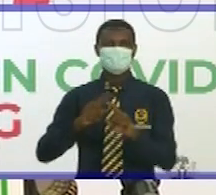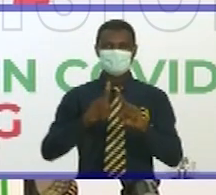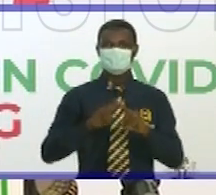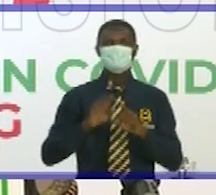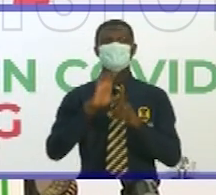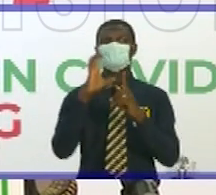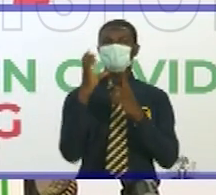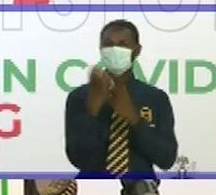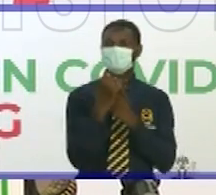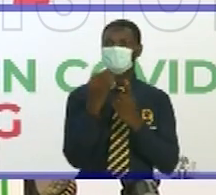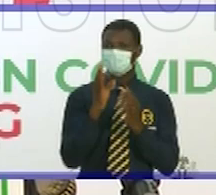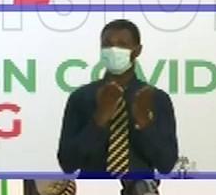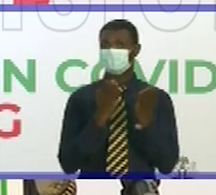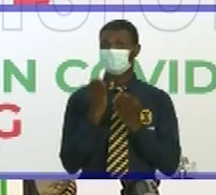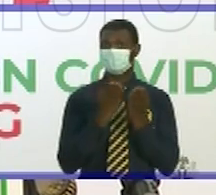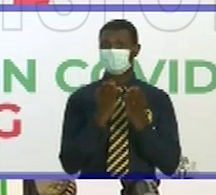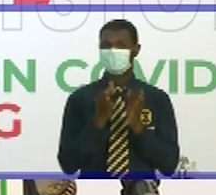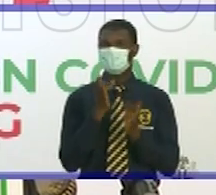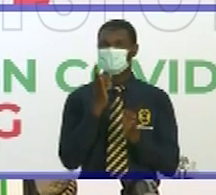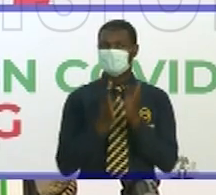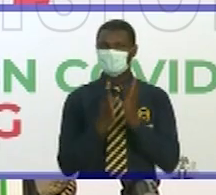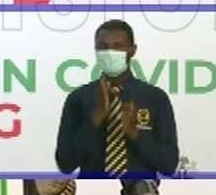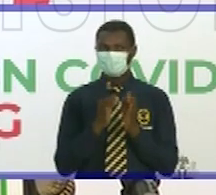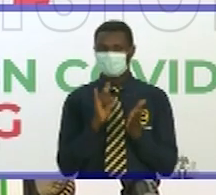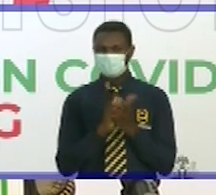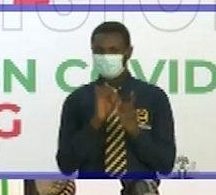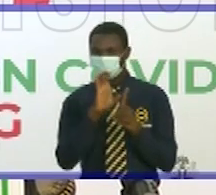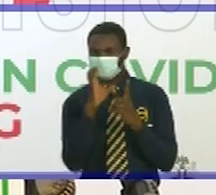nìyẹn tó bá dàbí pé kò ó kù dẹ́ káàtó